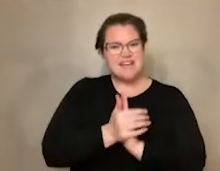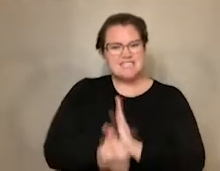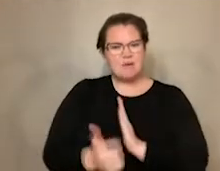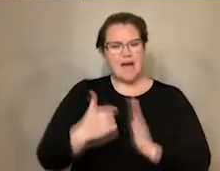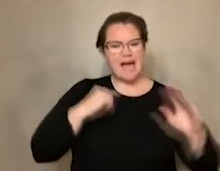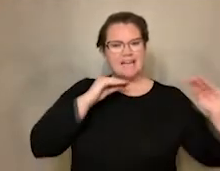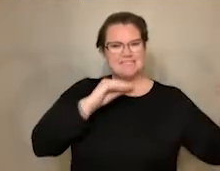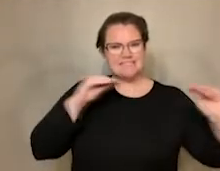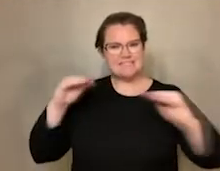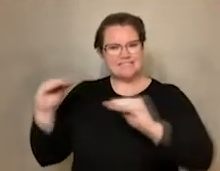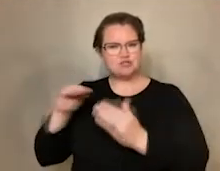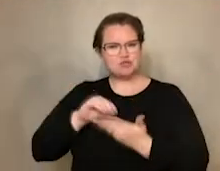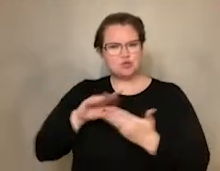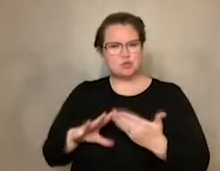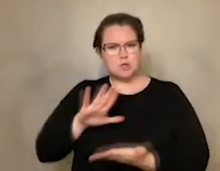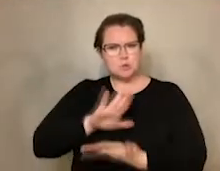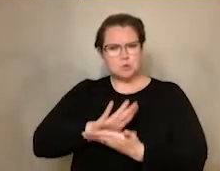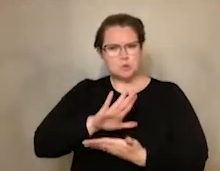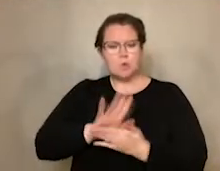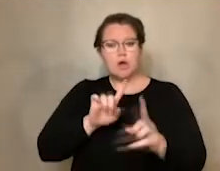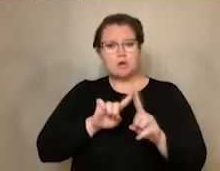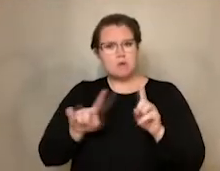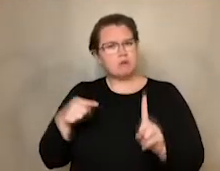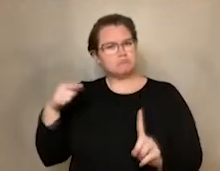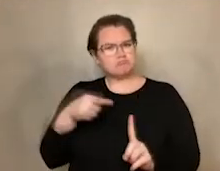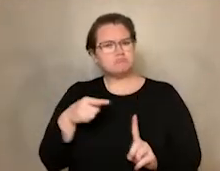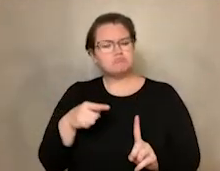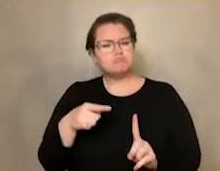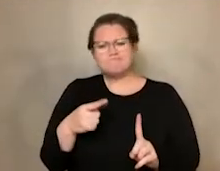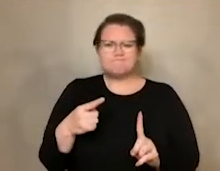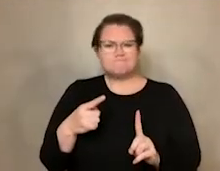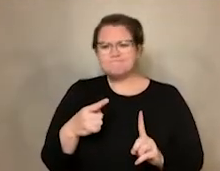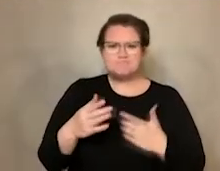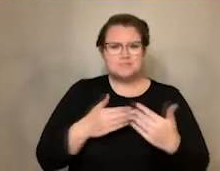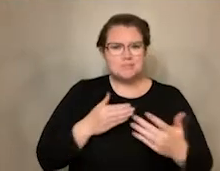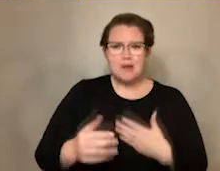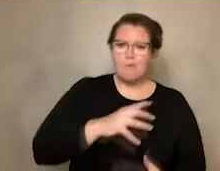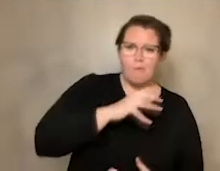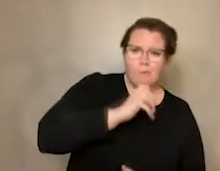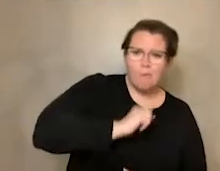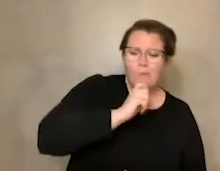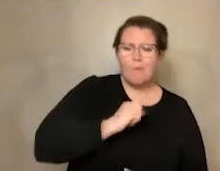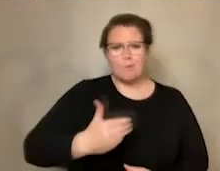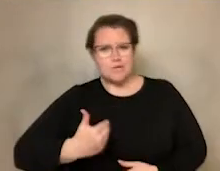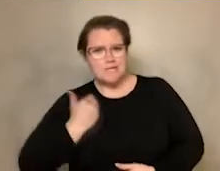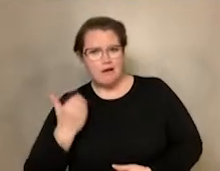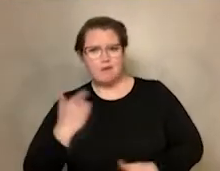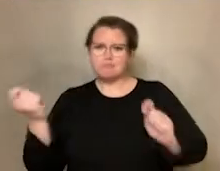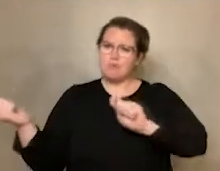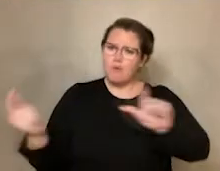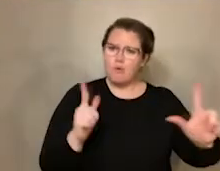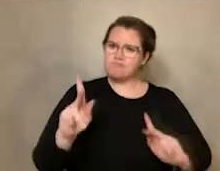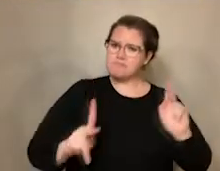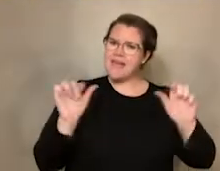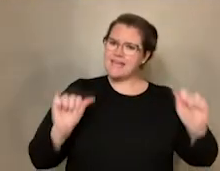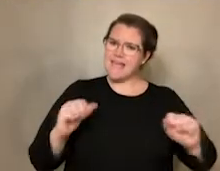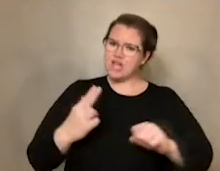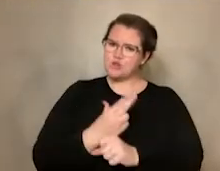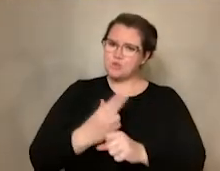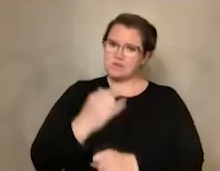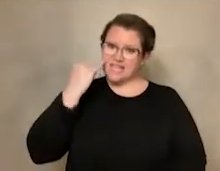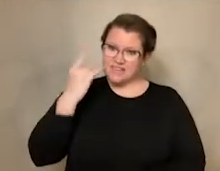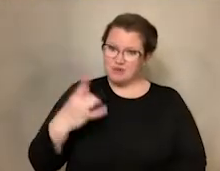entonces se cambió a una mariposa bellísima. Mira qué bonita es la mariposa. ¿Y